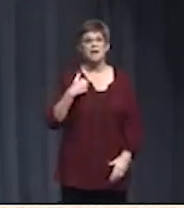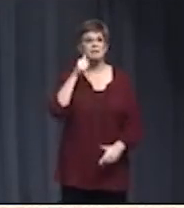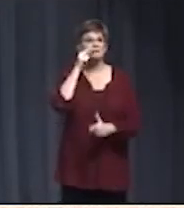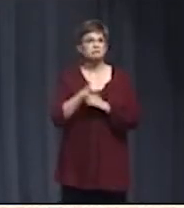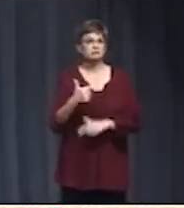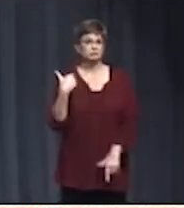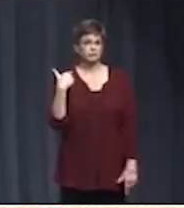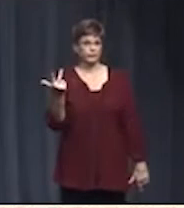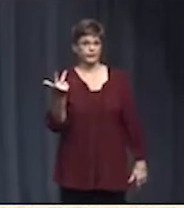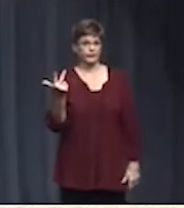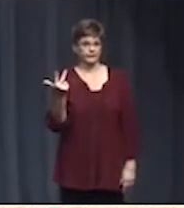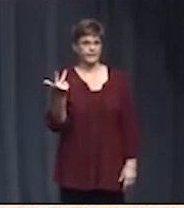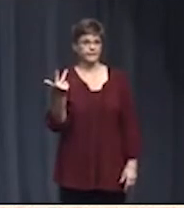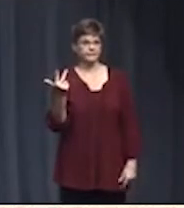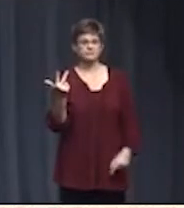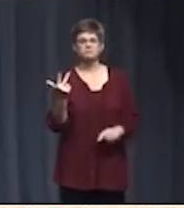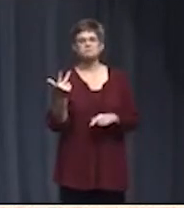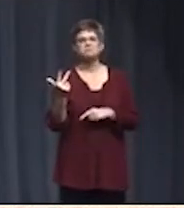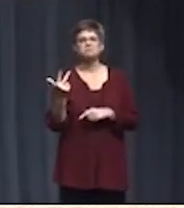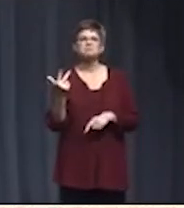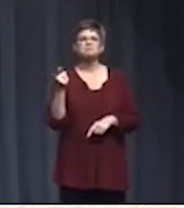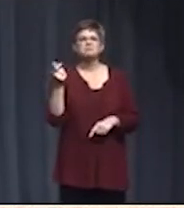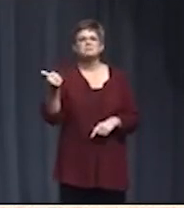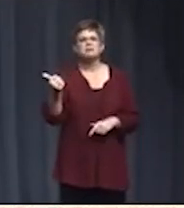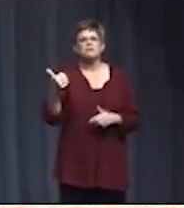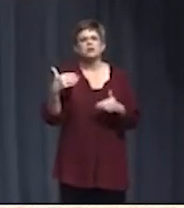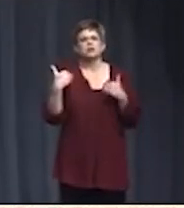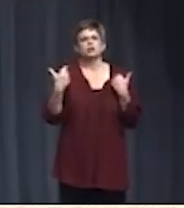sisters. He was the youngest, a twin